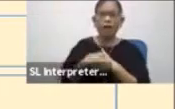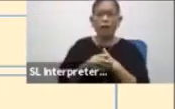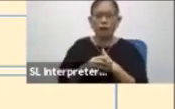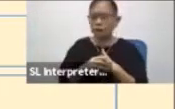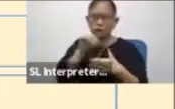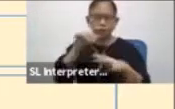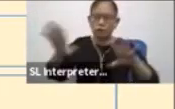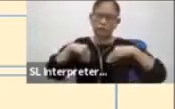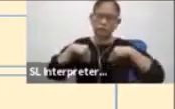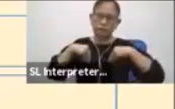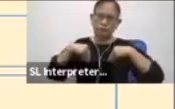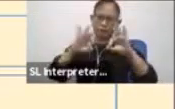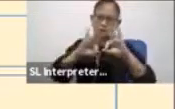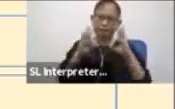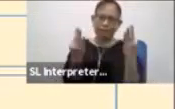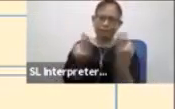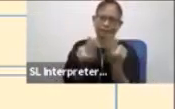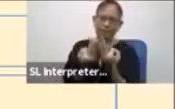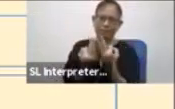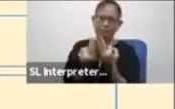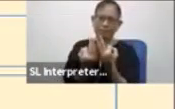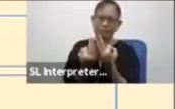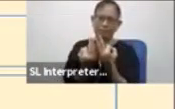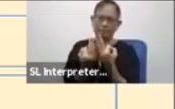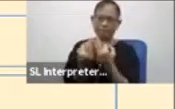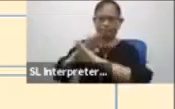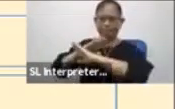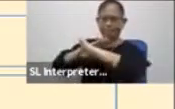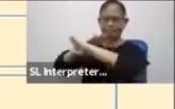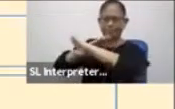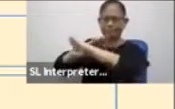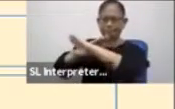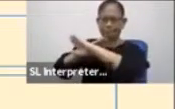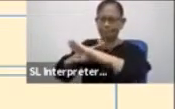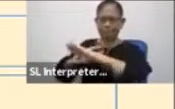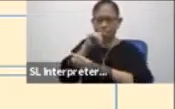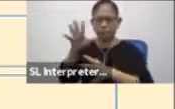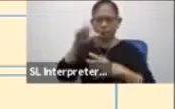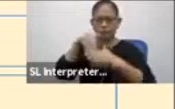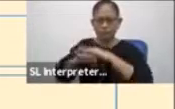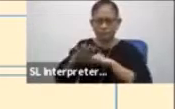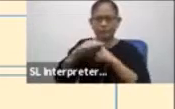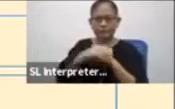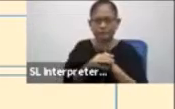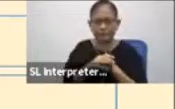accepted to the family anymore. They were crossed out from the family member.